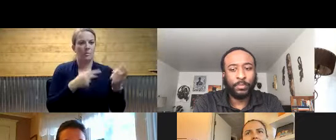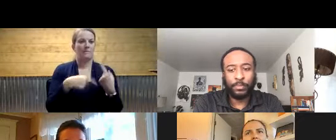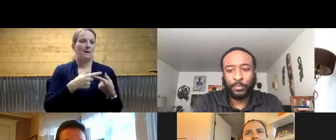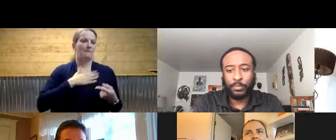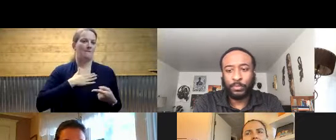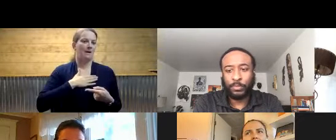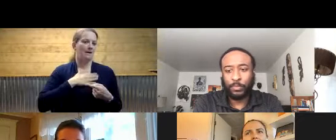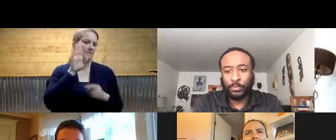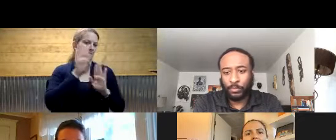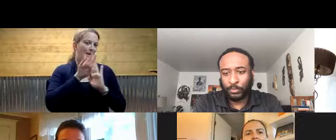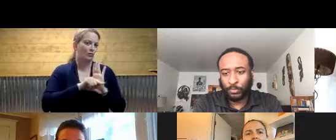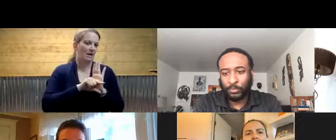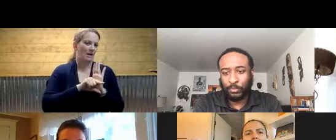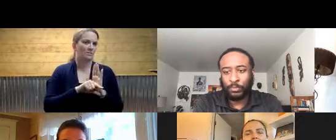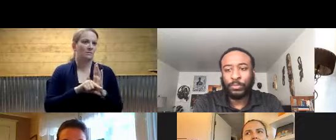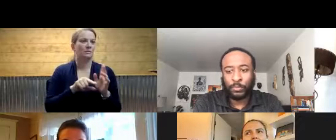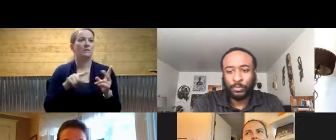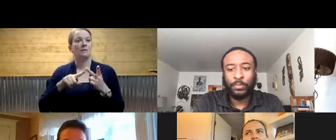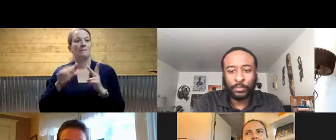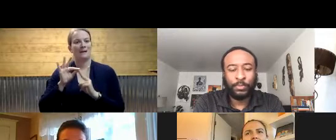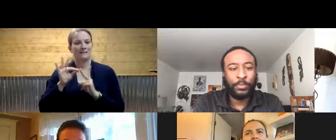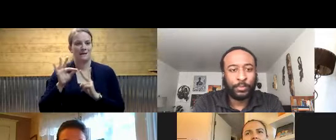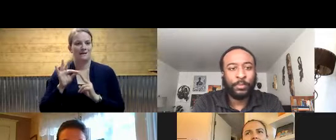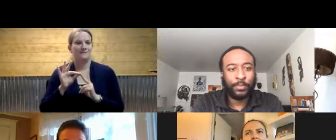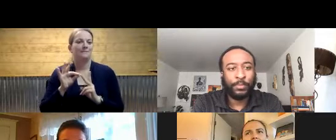is a bit of what Pakistan looks like.